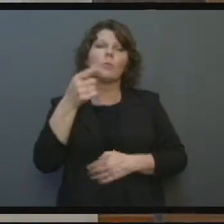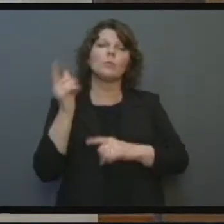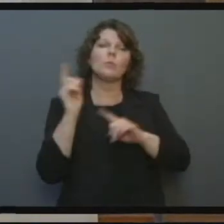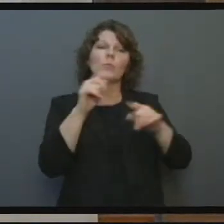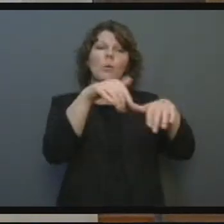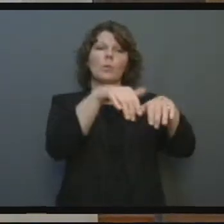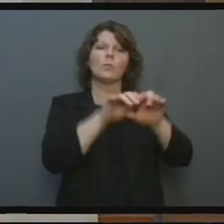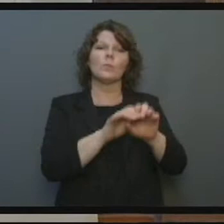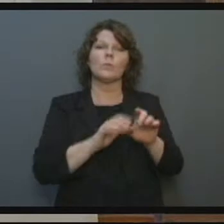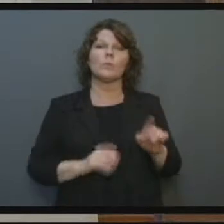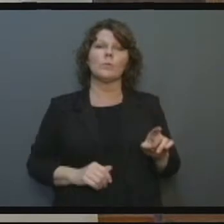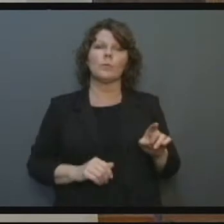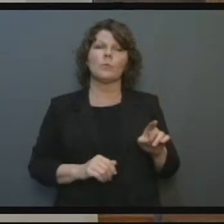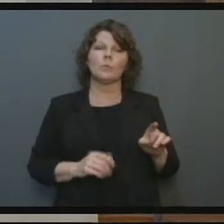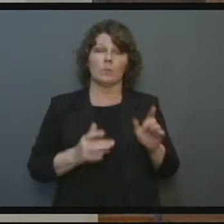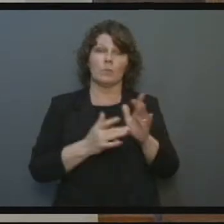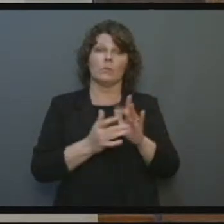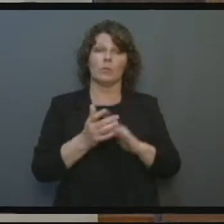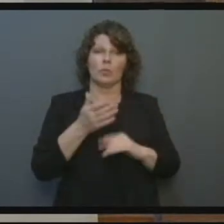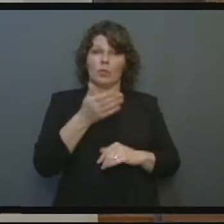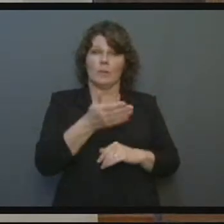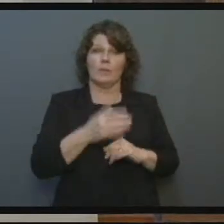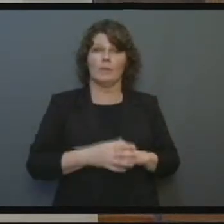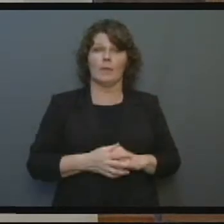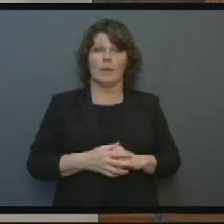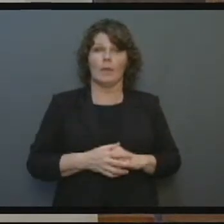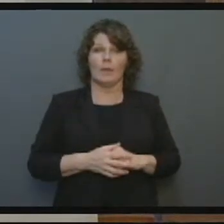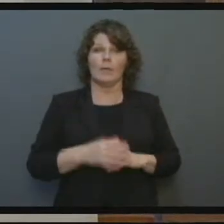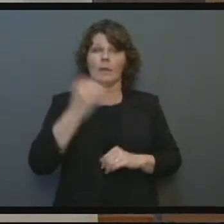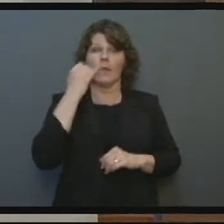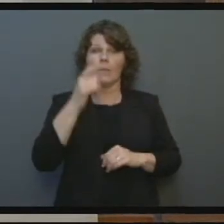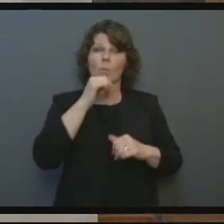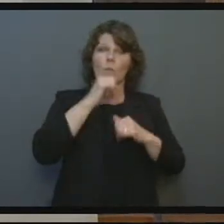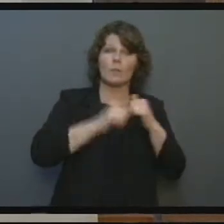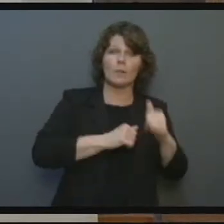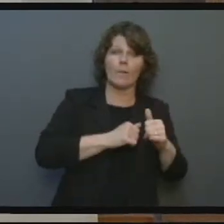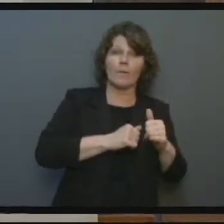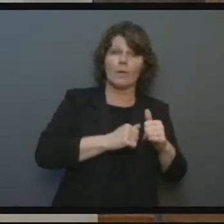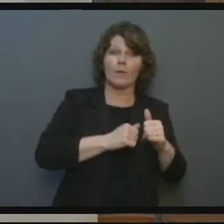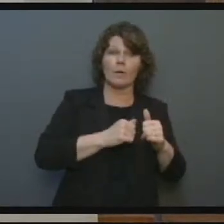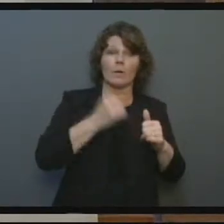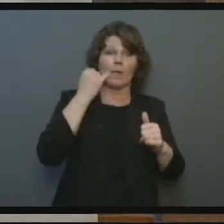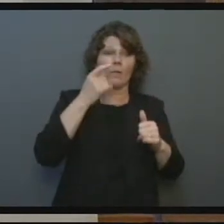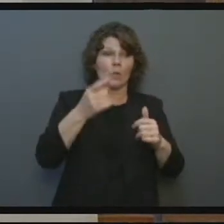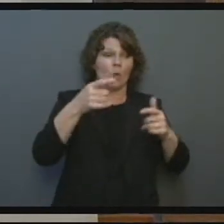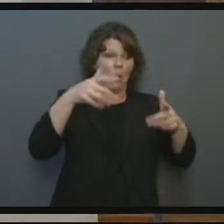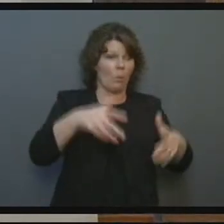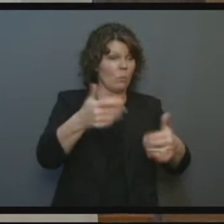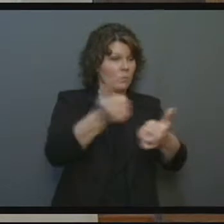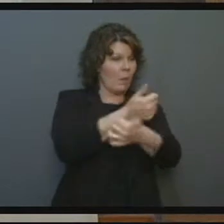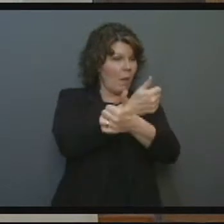tomb? Will he be there? What if you suffer? What if you lose it all?